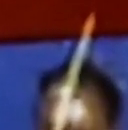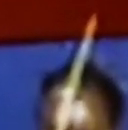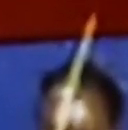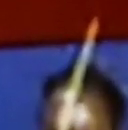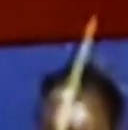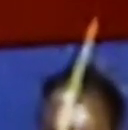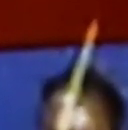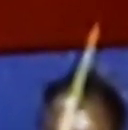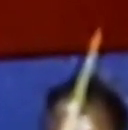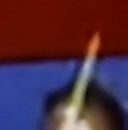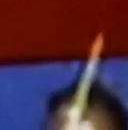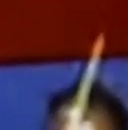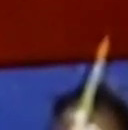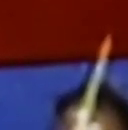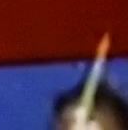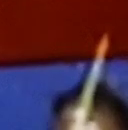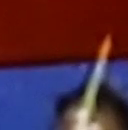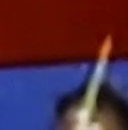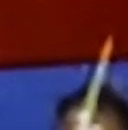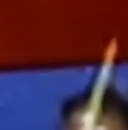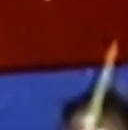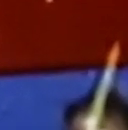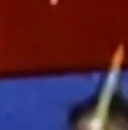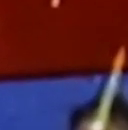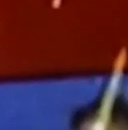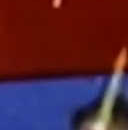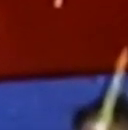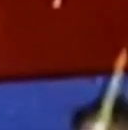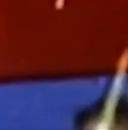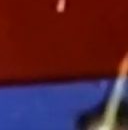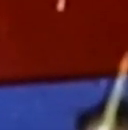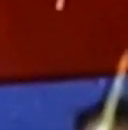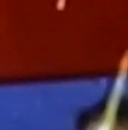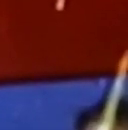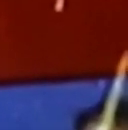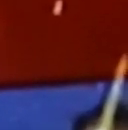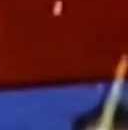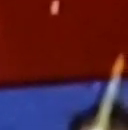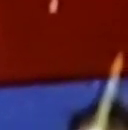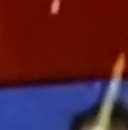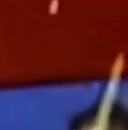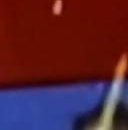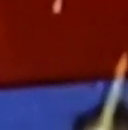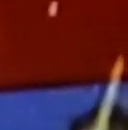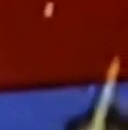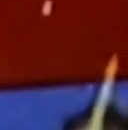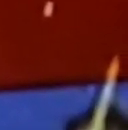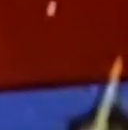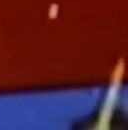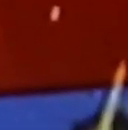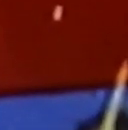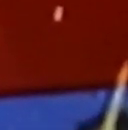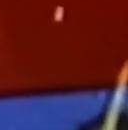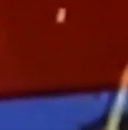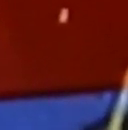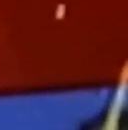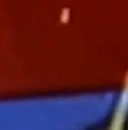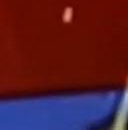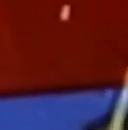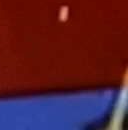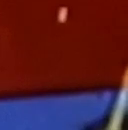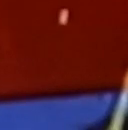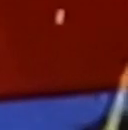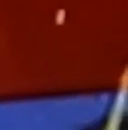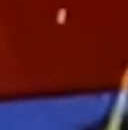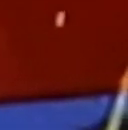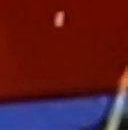the speeches that African leaders make, and how Africans love